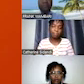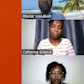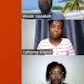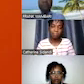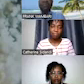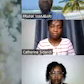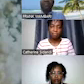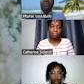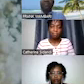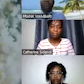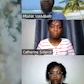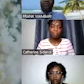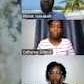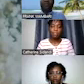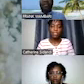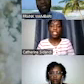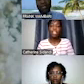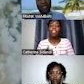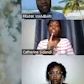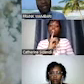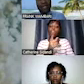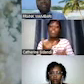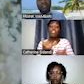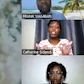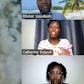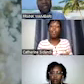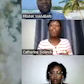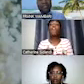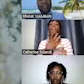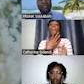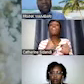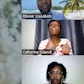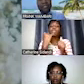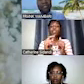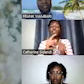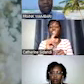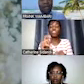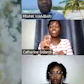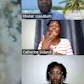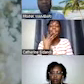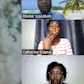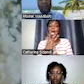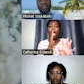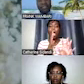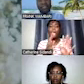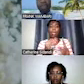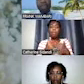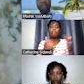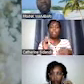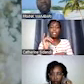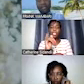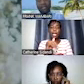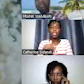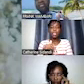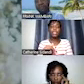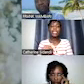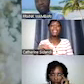So now I come to questions and answers. Before that, reinventing yourself.